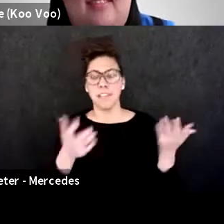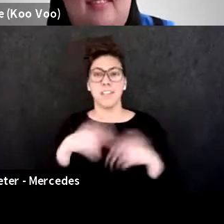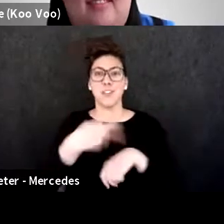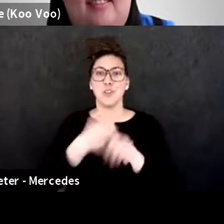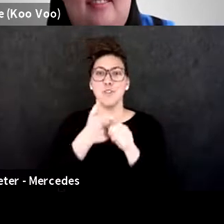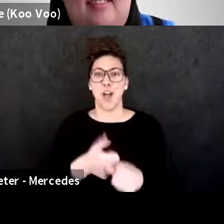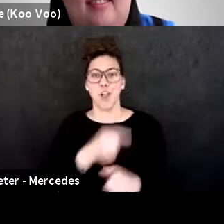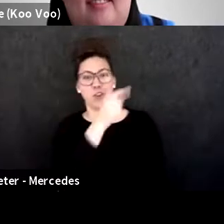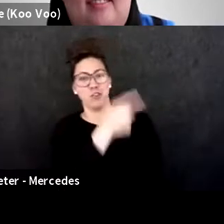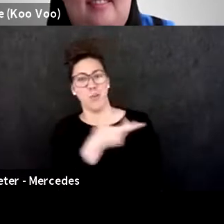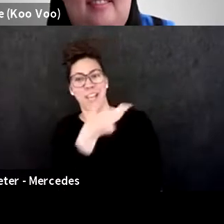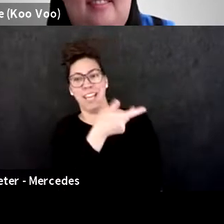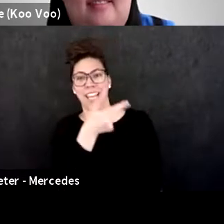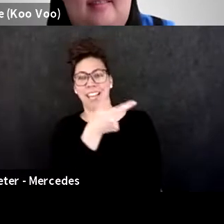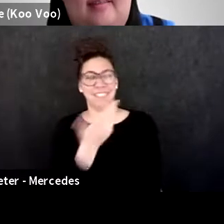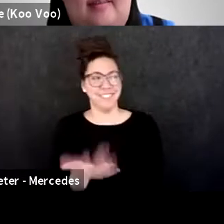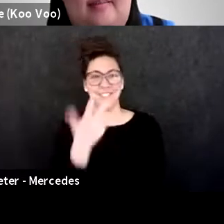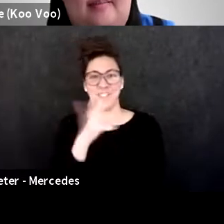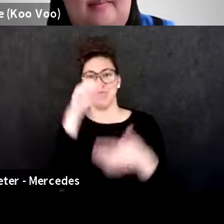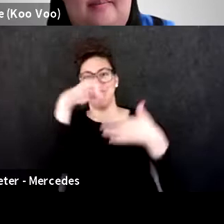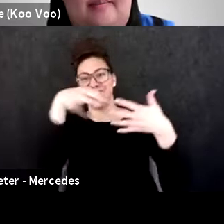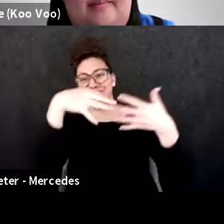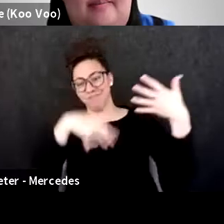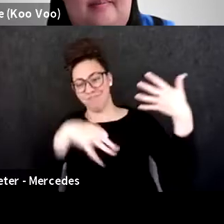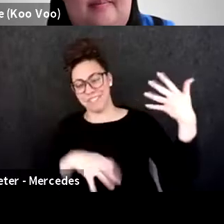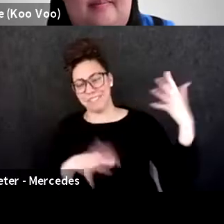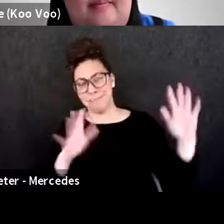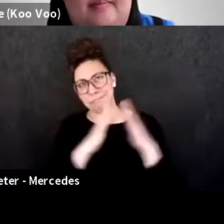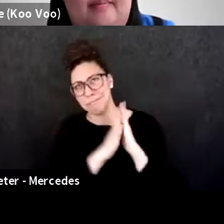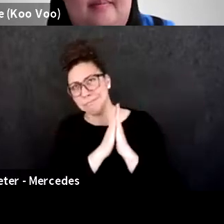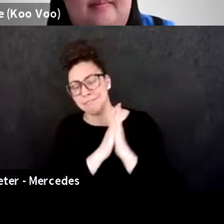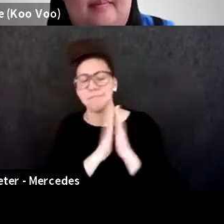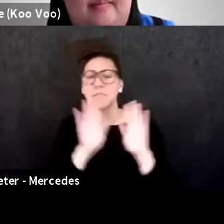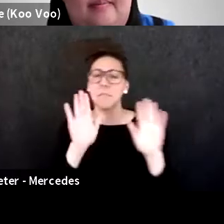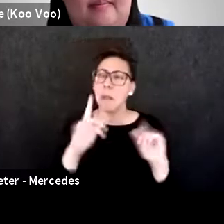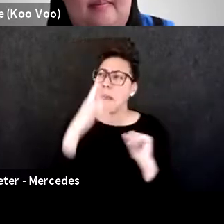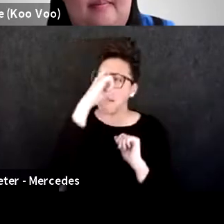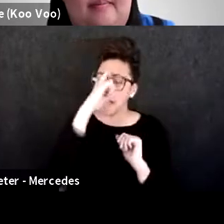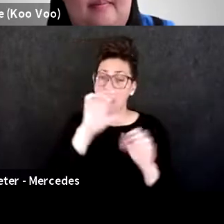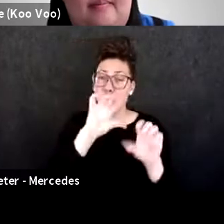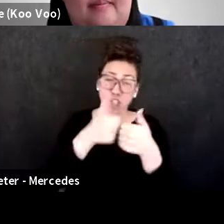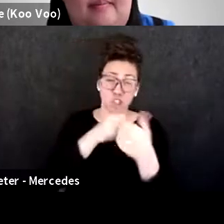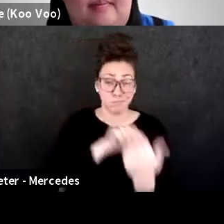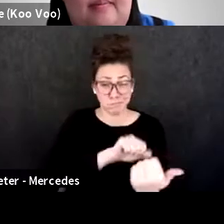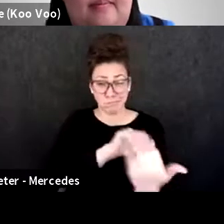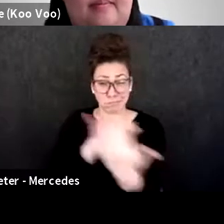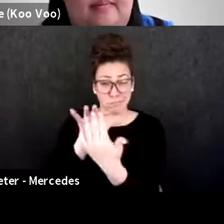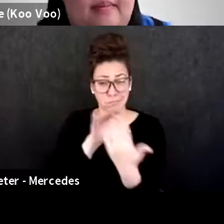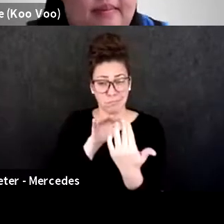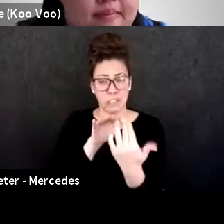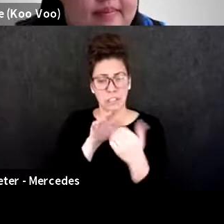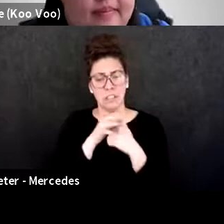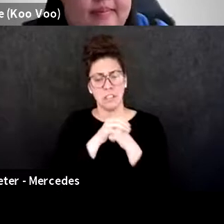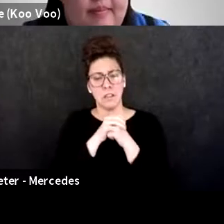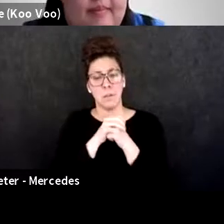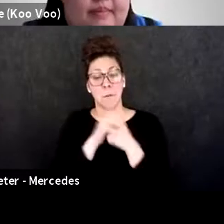and Koo. So real quick is I think part of the way that I see obstacles is just resonating off of everybody's thoughts there